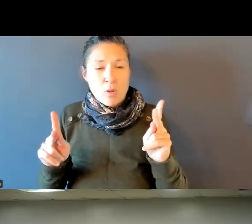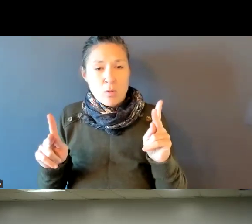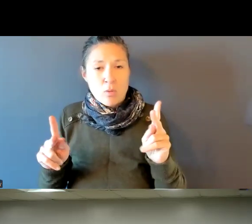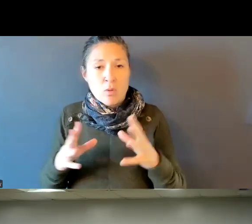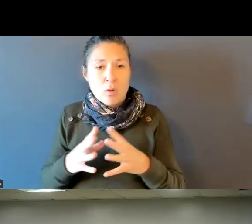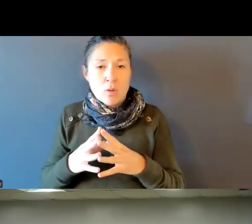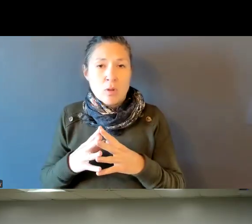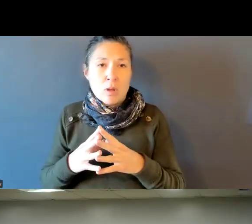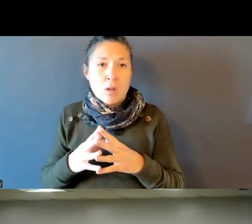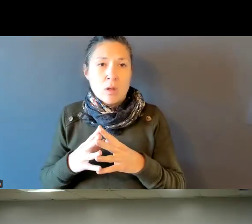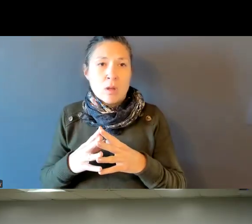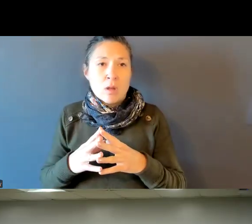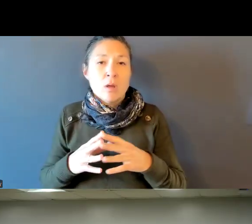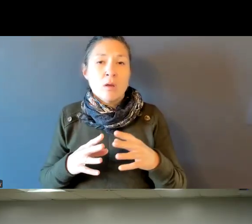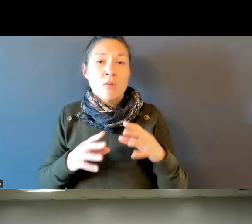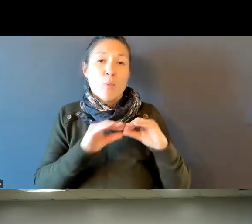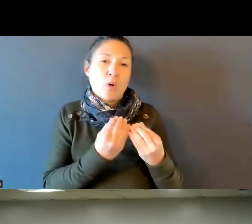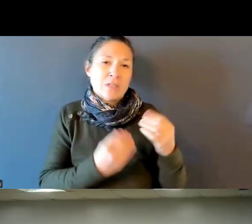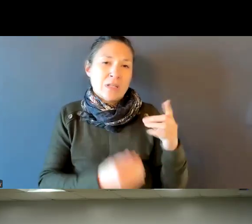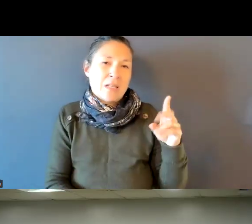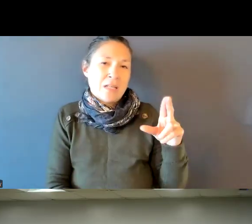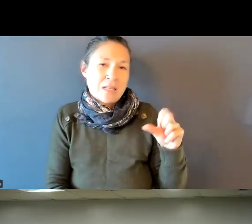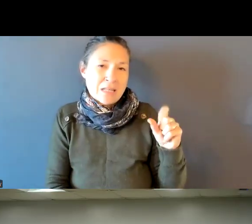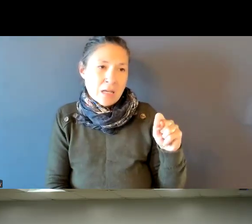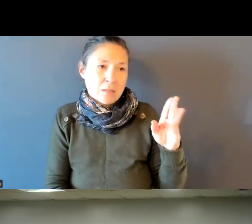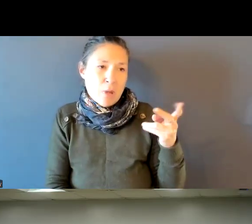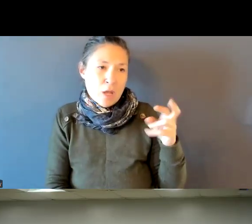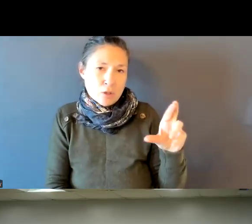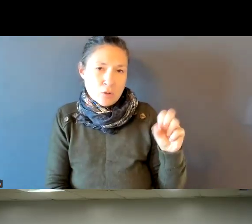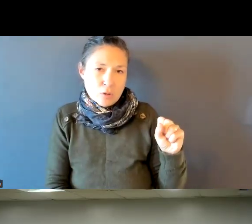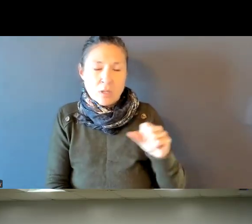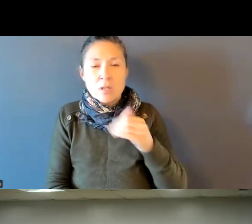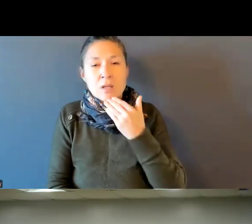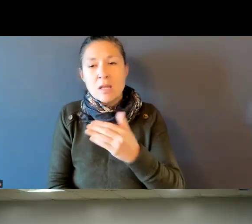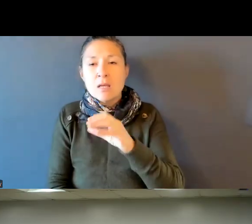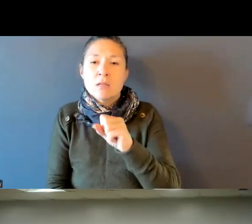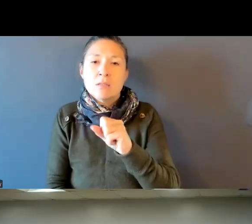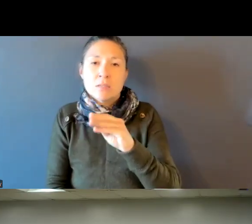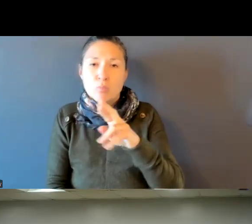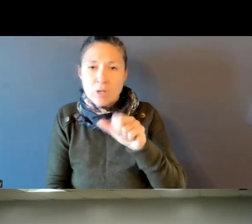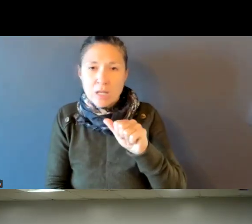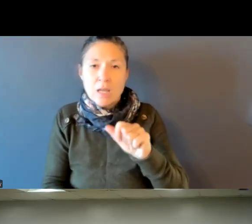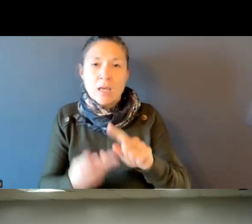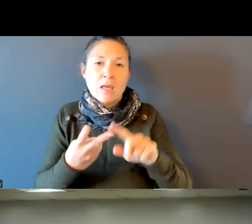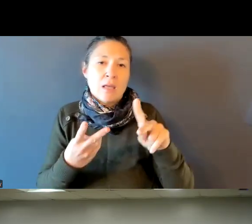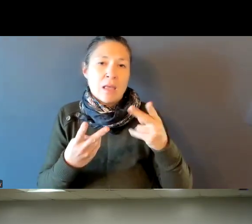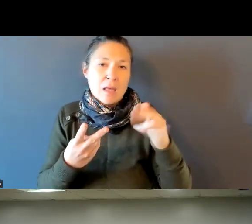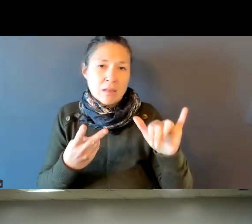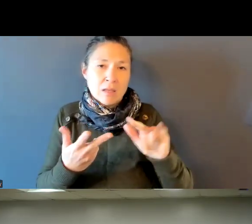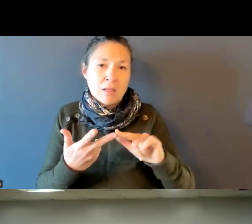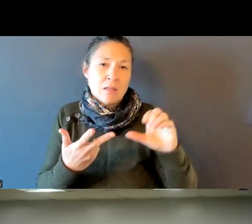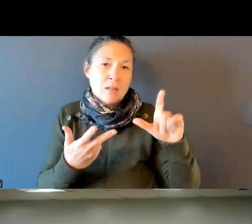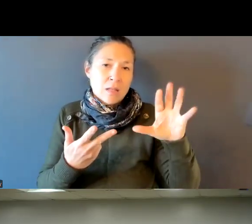We're Dustbusters and to Sabrina, Kathy, Claire, Lisa. I hear you.